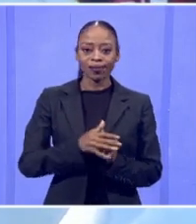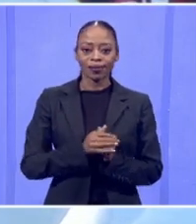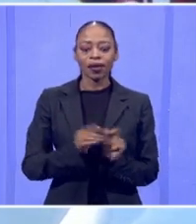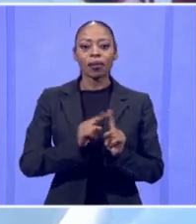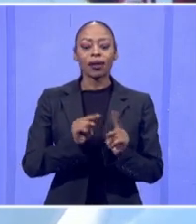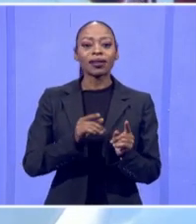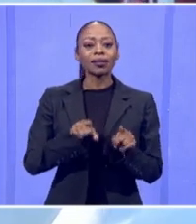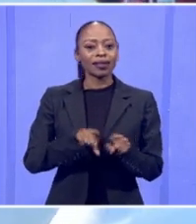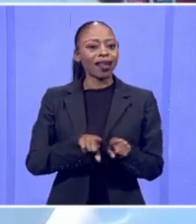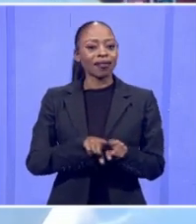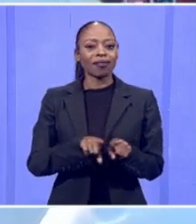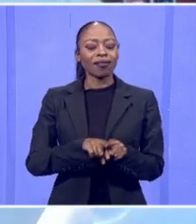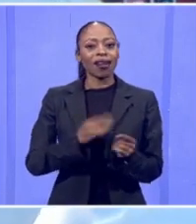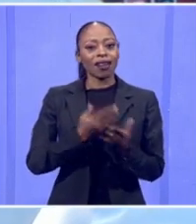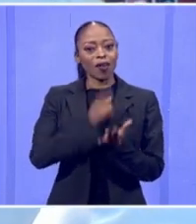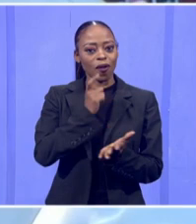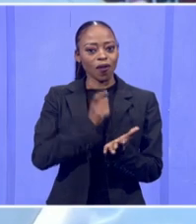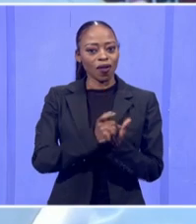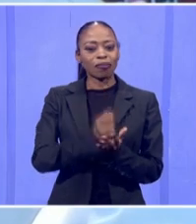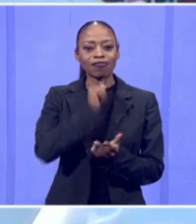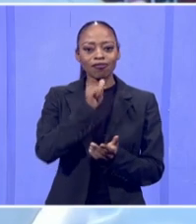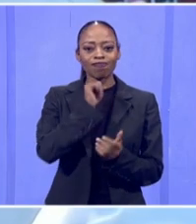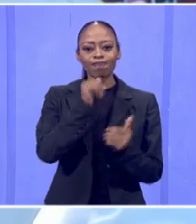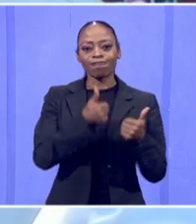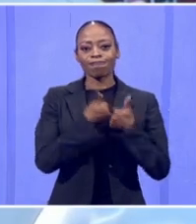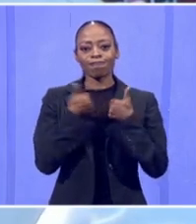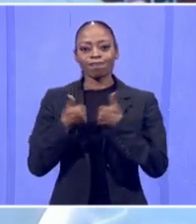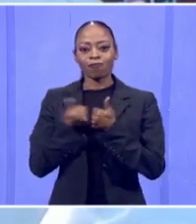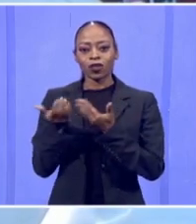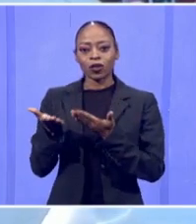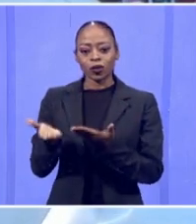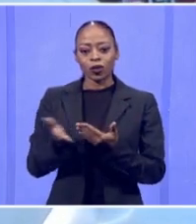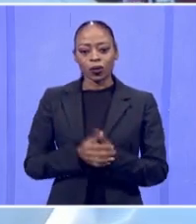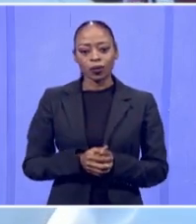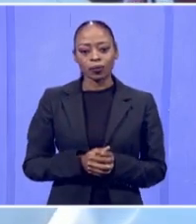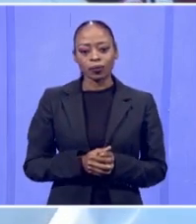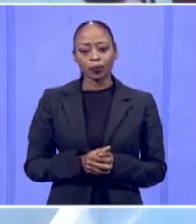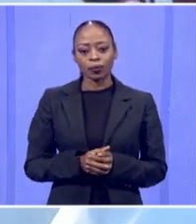you, despite all the difficulties, yes, one young suit.